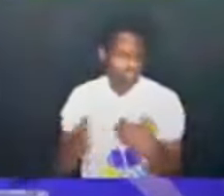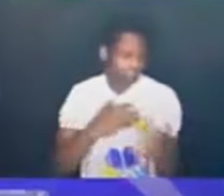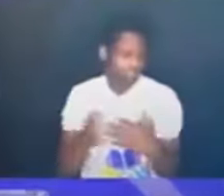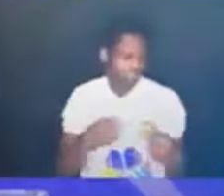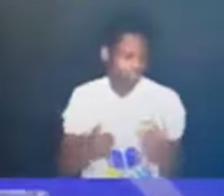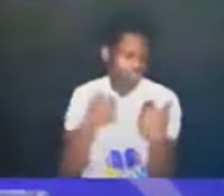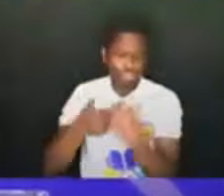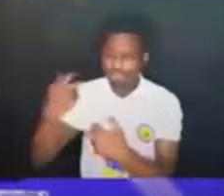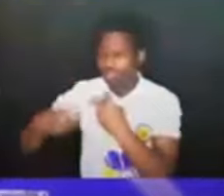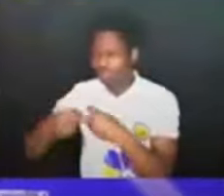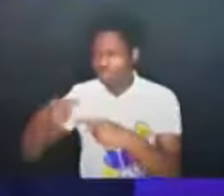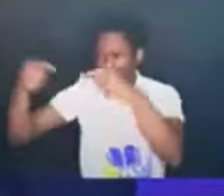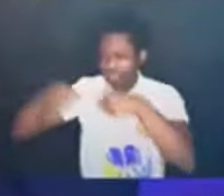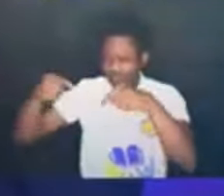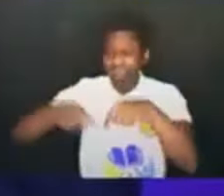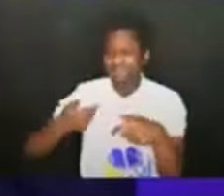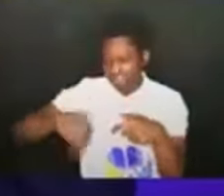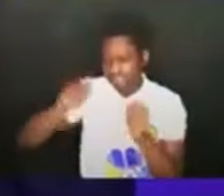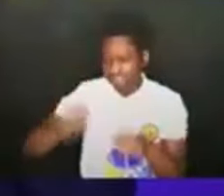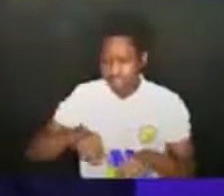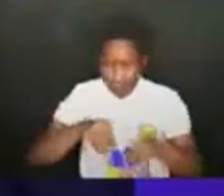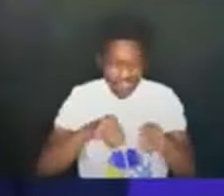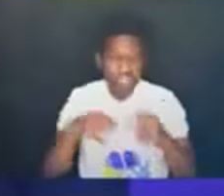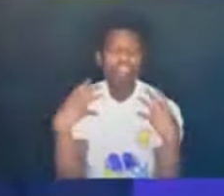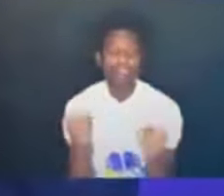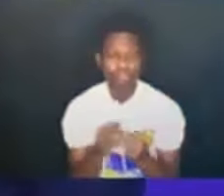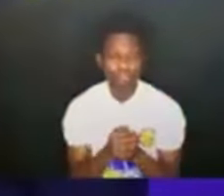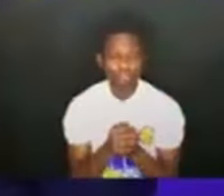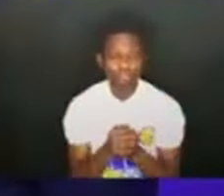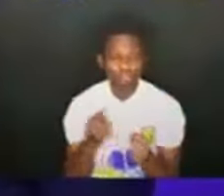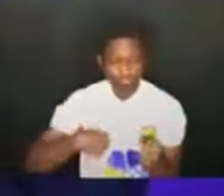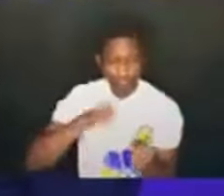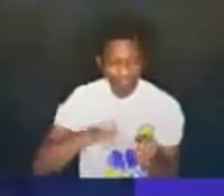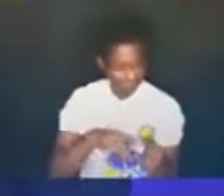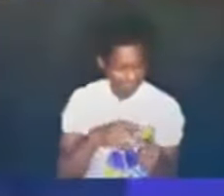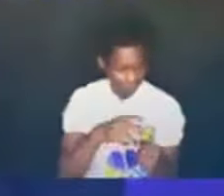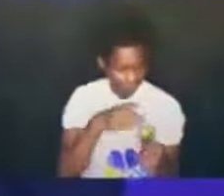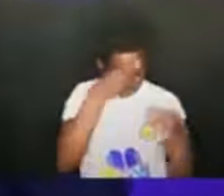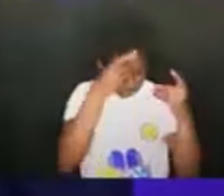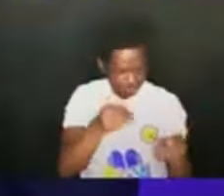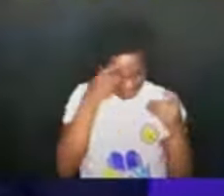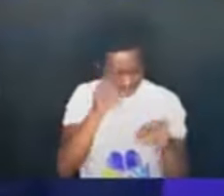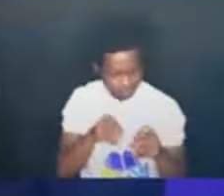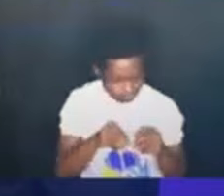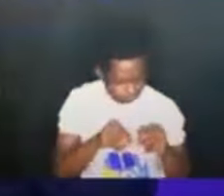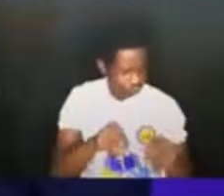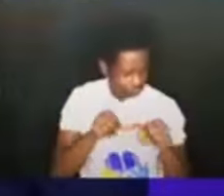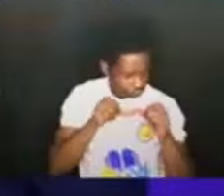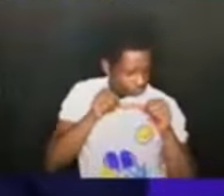the challenges that come on us. We need to take decisions to move on in